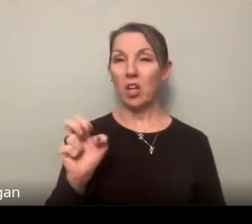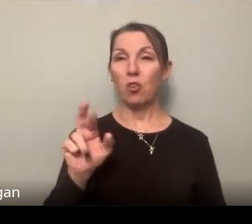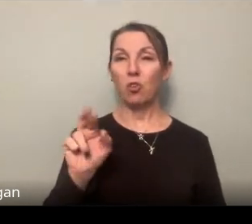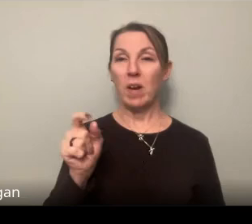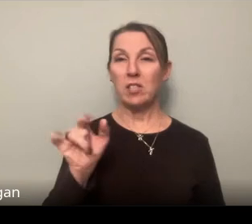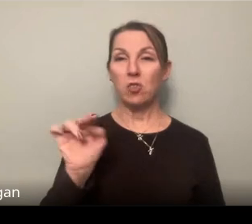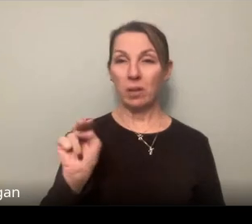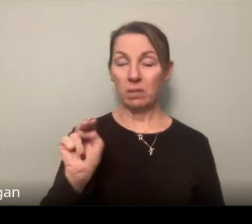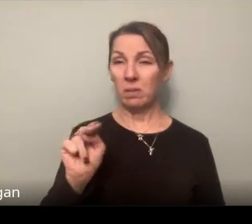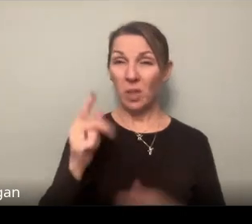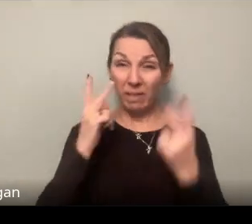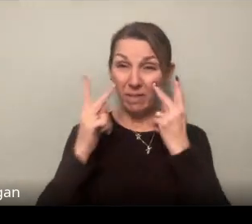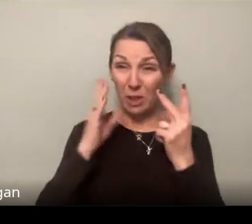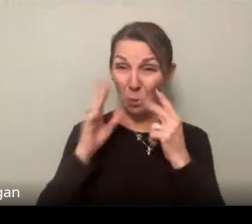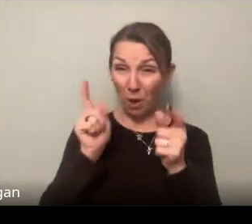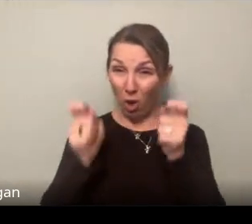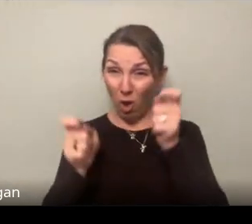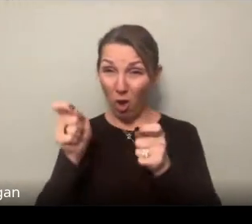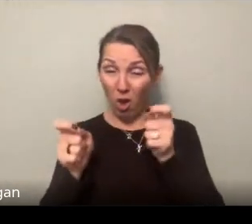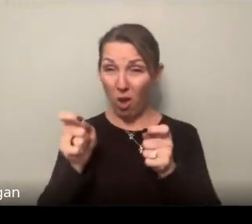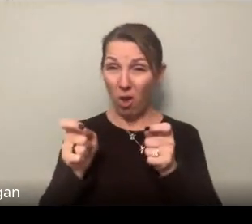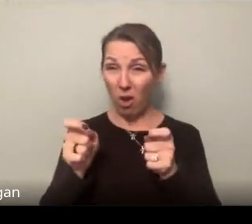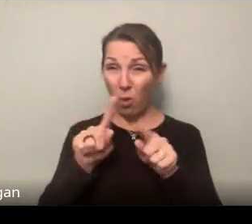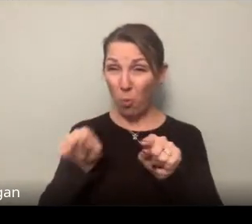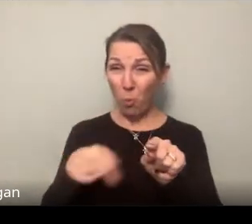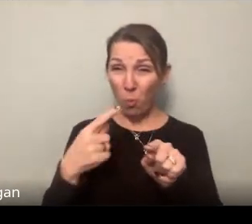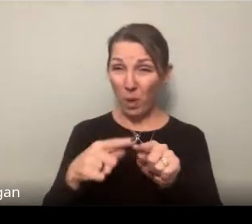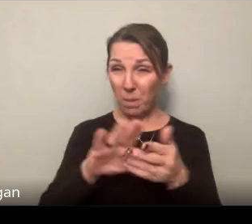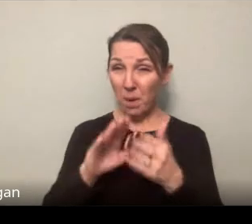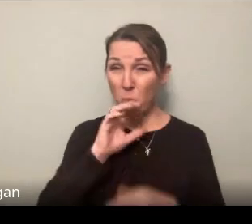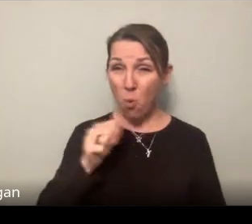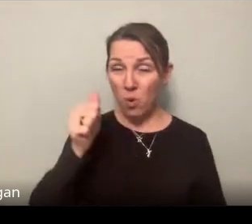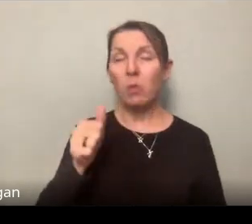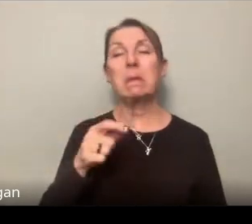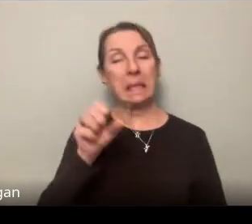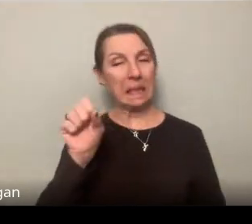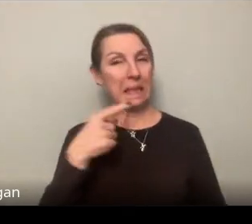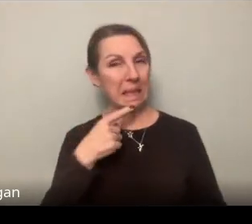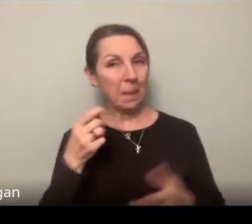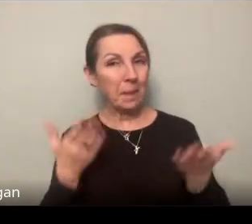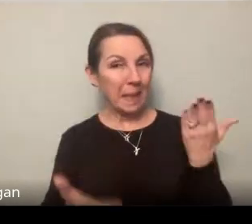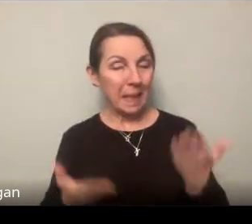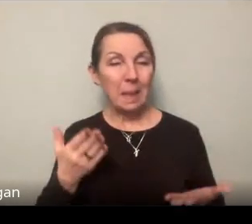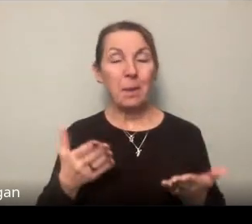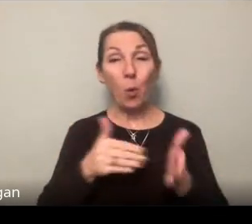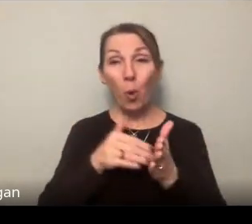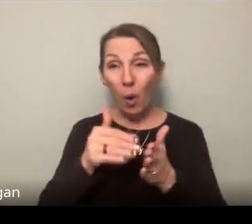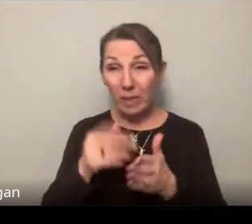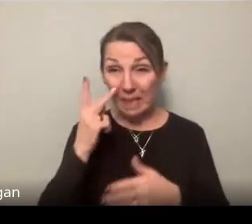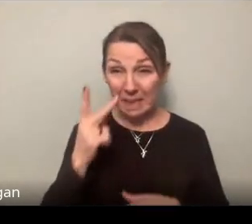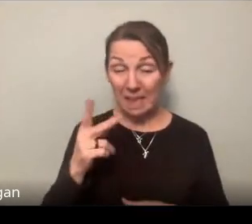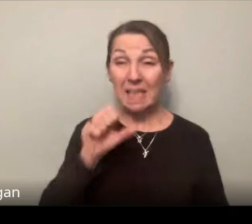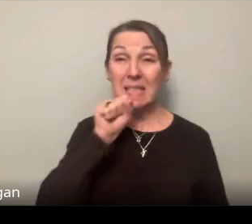as you get older? They say it's a possibility. You know, the interesting thing about macular degeneration is that it's often found in